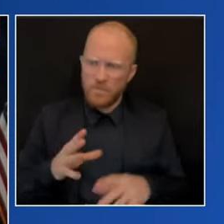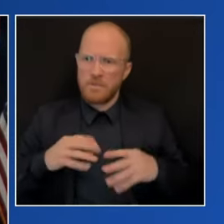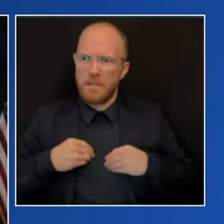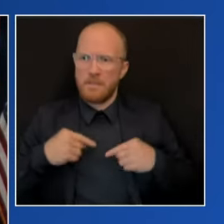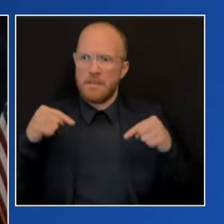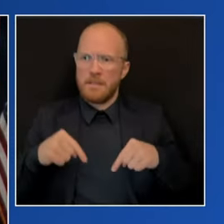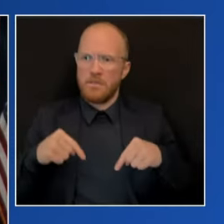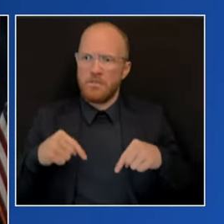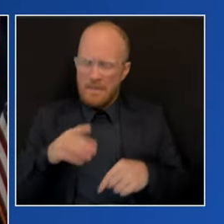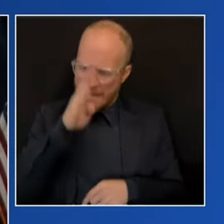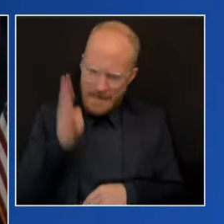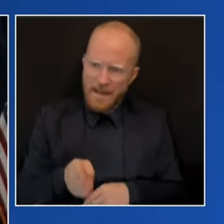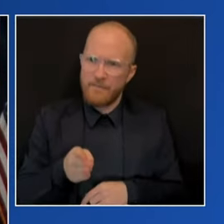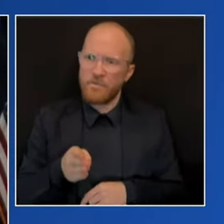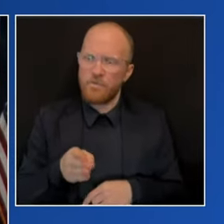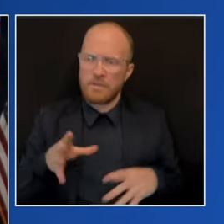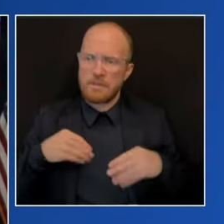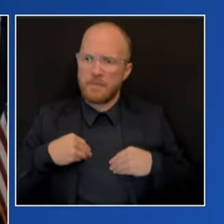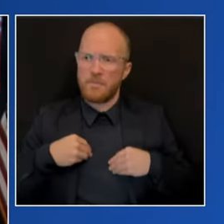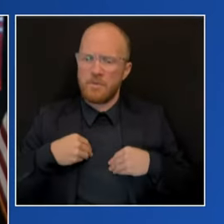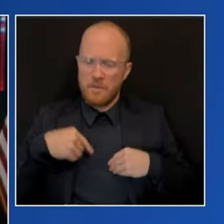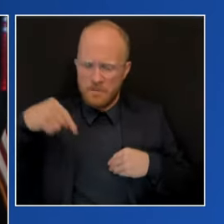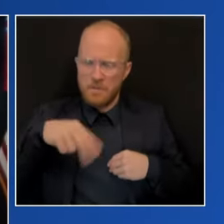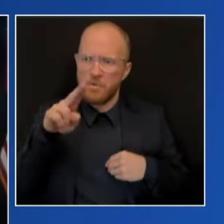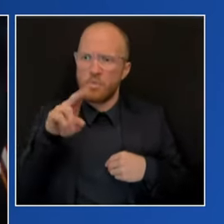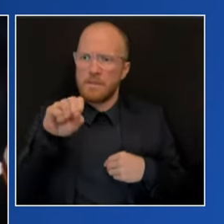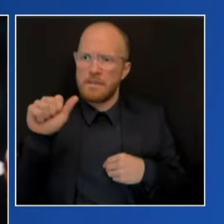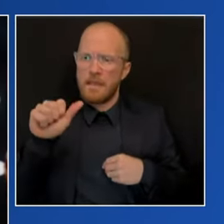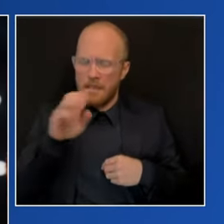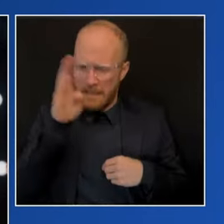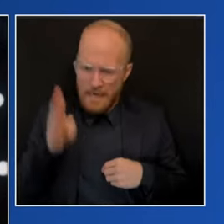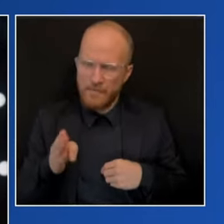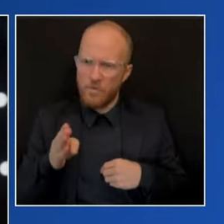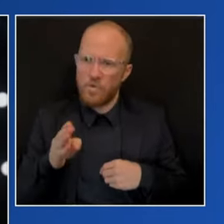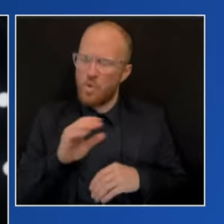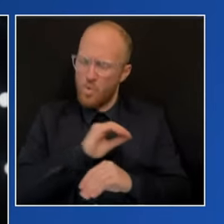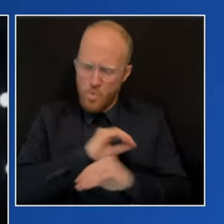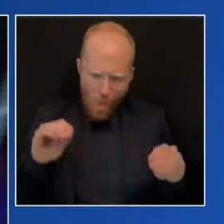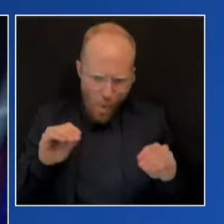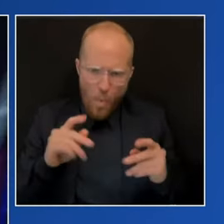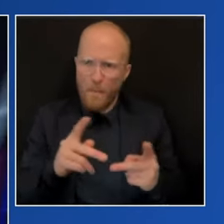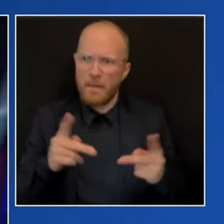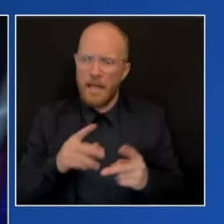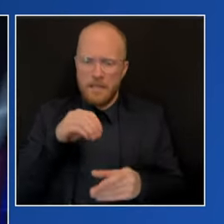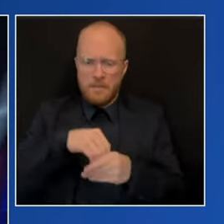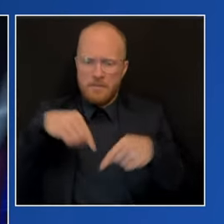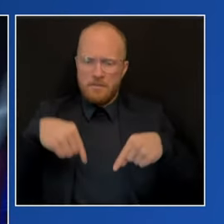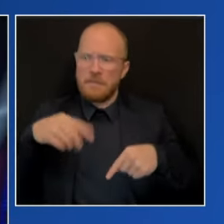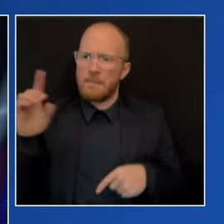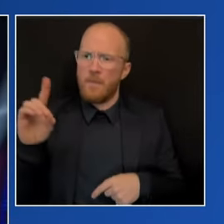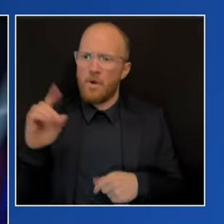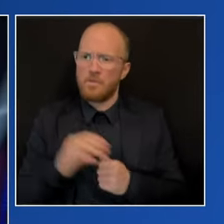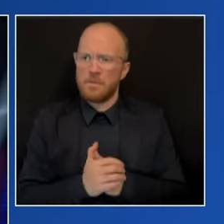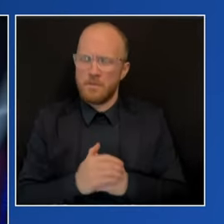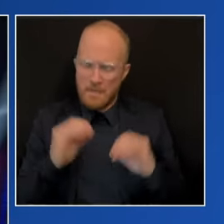system. Never, never, never. It has no place in a democracy. None.